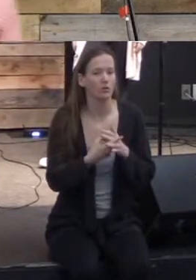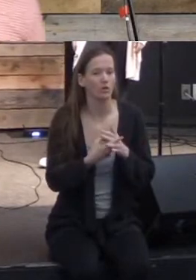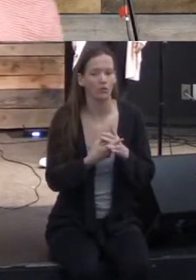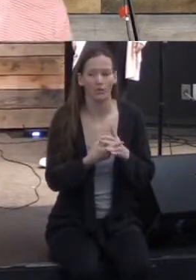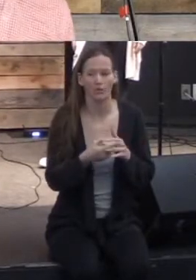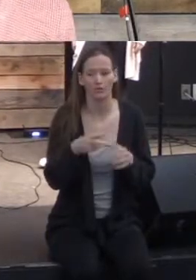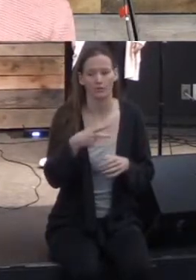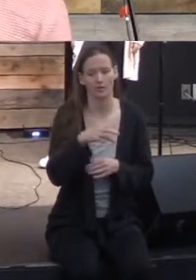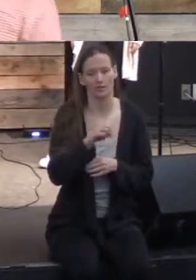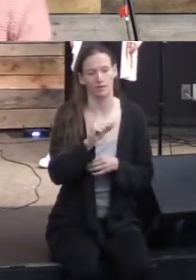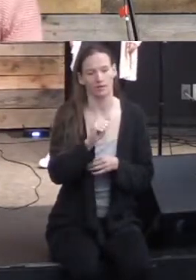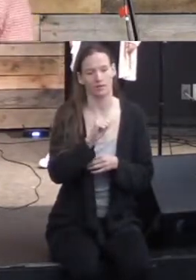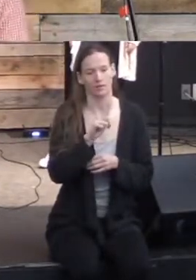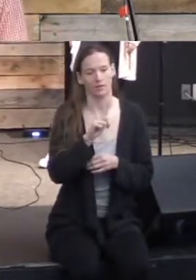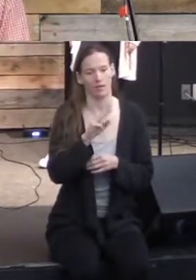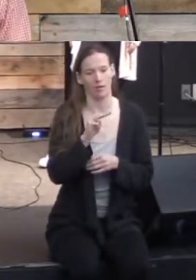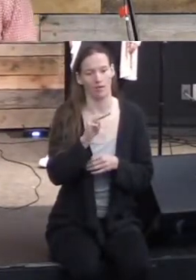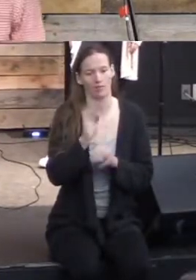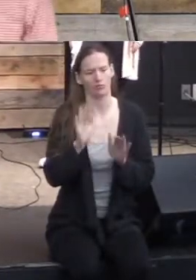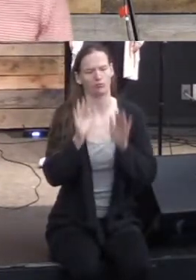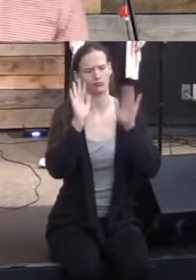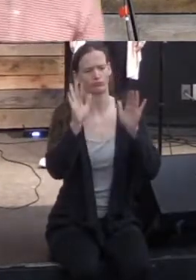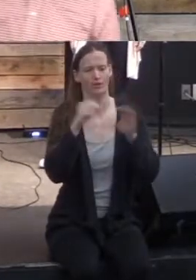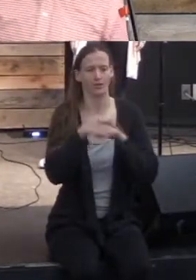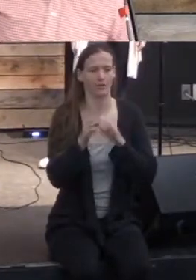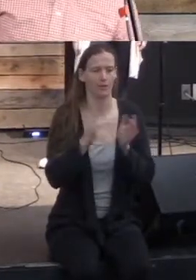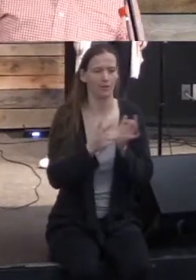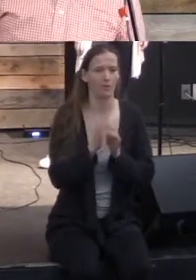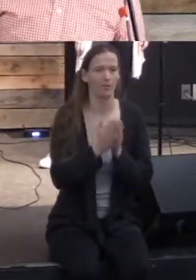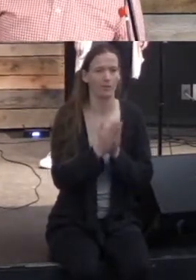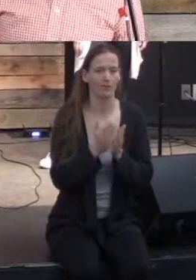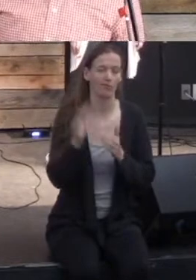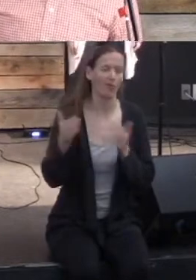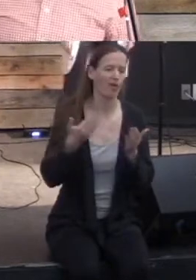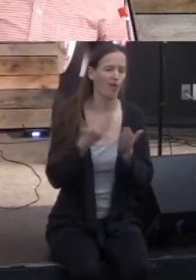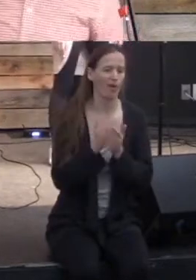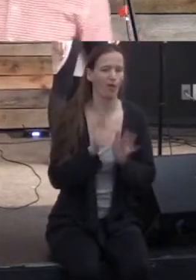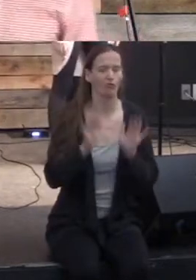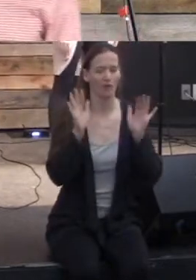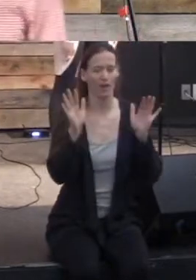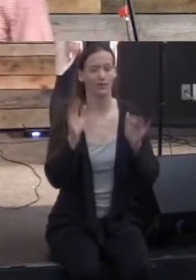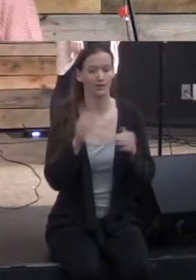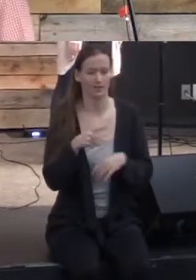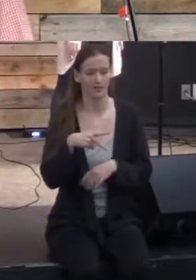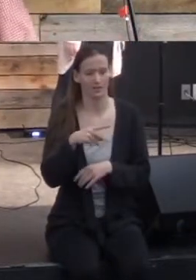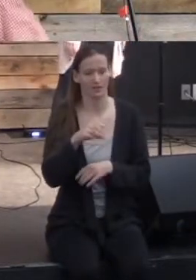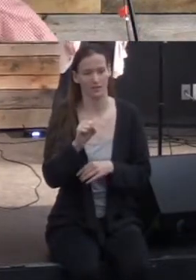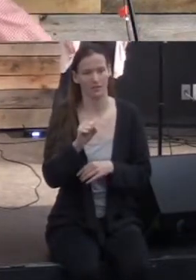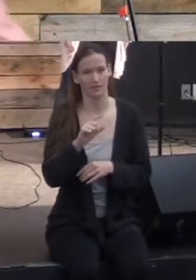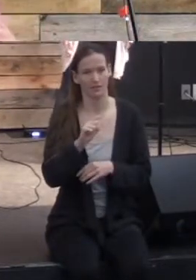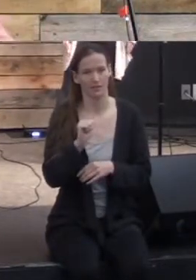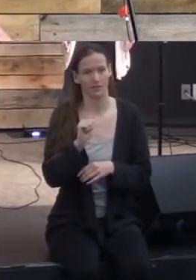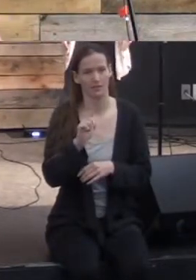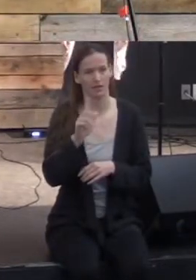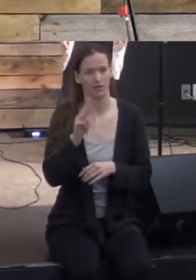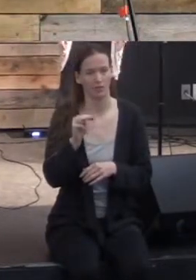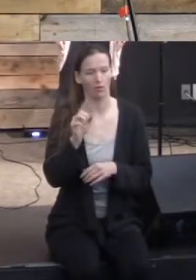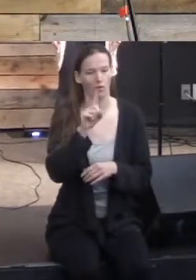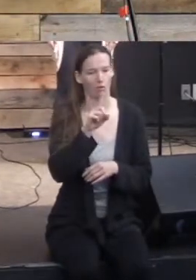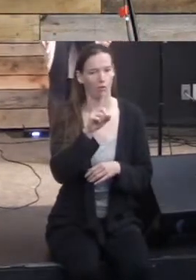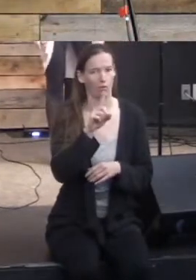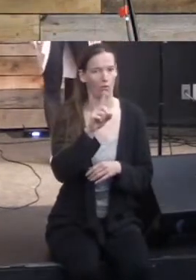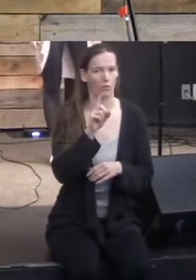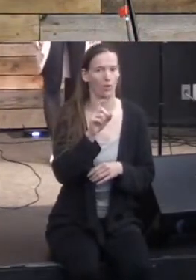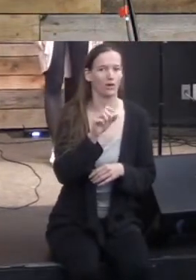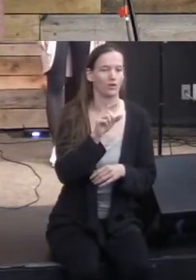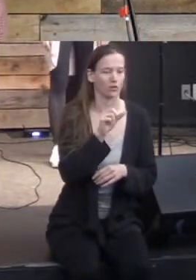in the Bible. Of course, all of the psalms are great, aren't they? Amen. But this is Psalm 121, and this is a great psalm to hold on to and to remember when